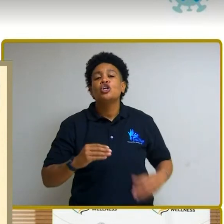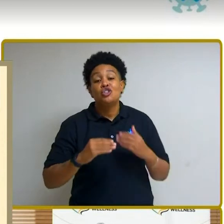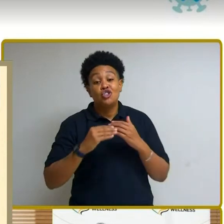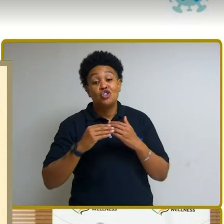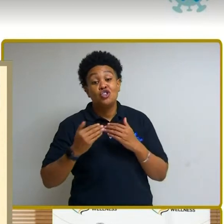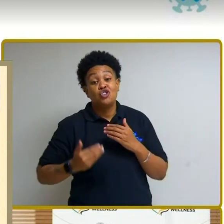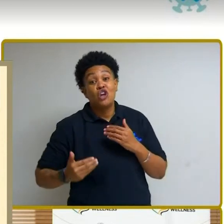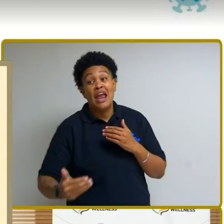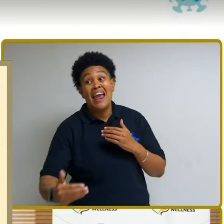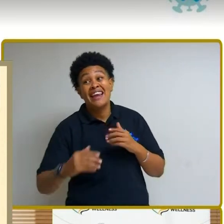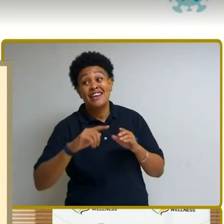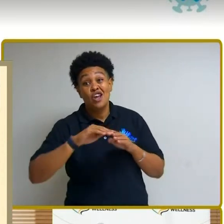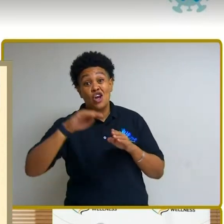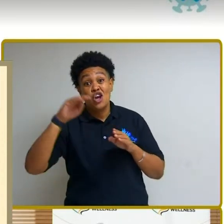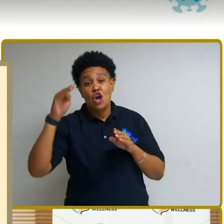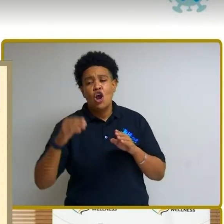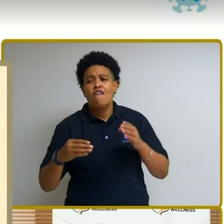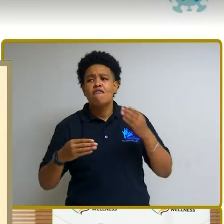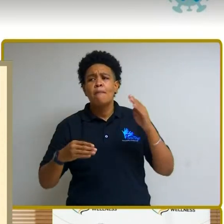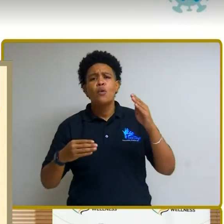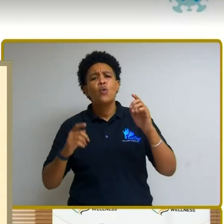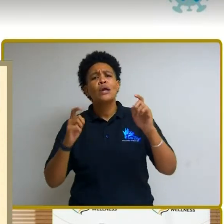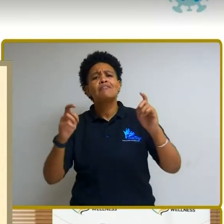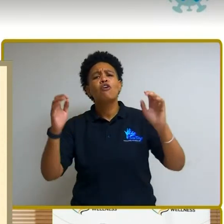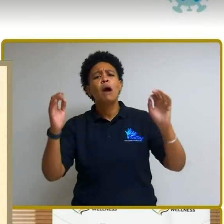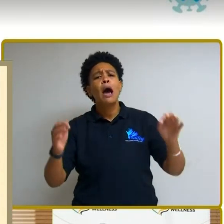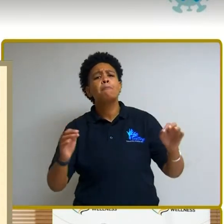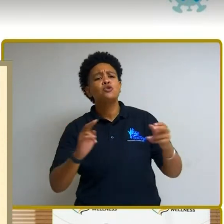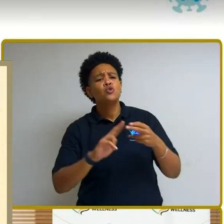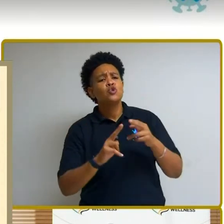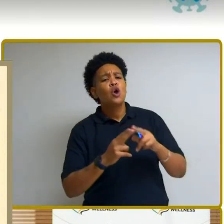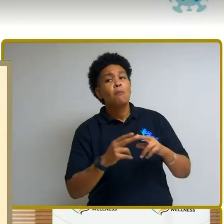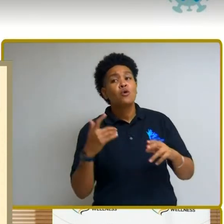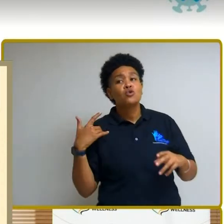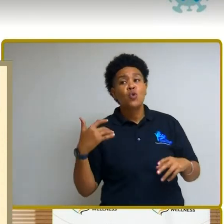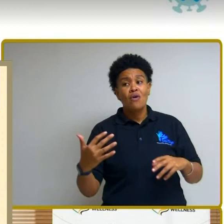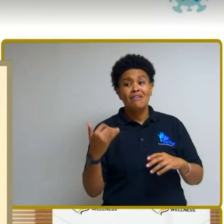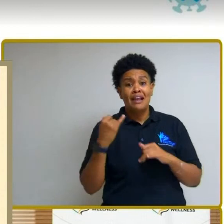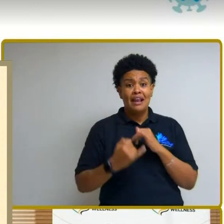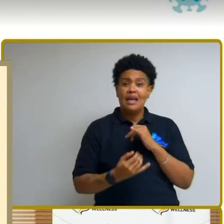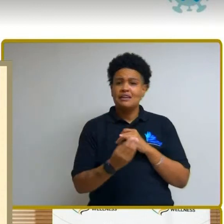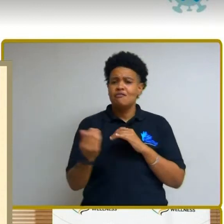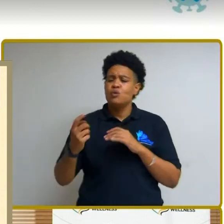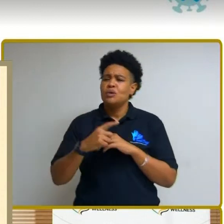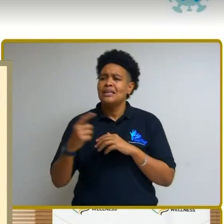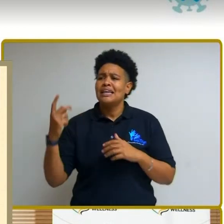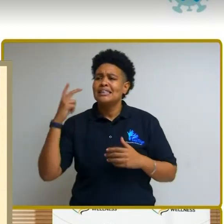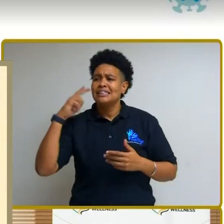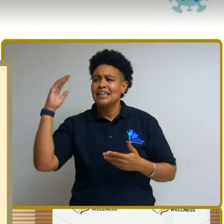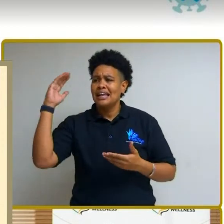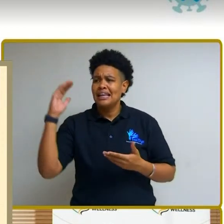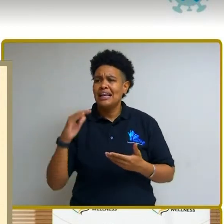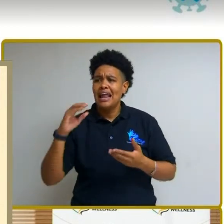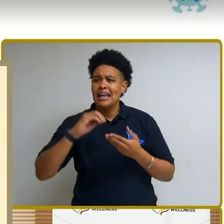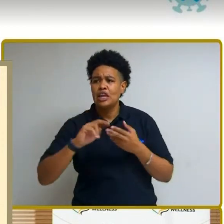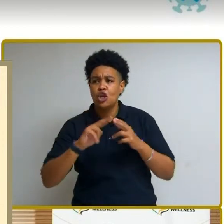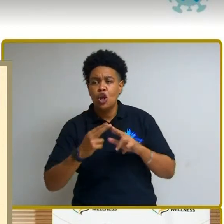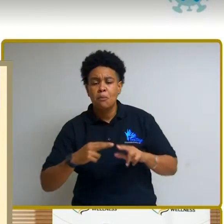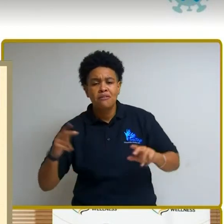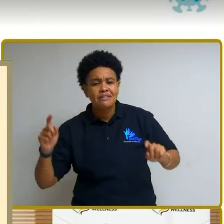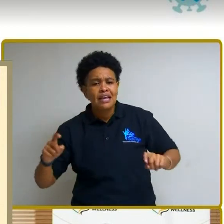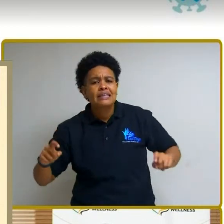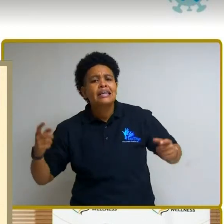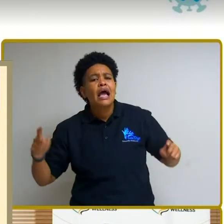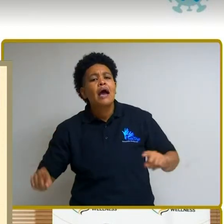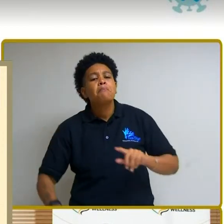curve. The blue gives us our absolute numbers. Over the last few days, you would have seen a decline in the number of testing, and